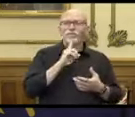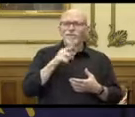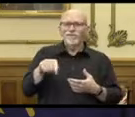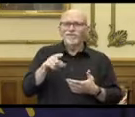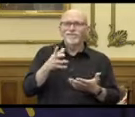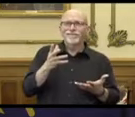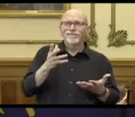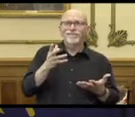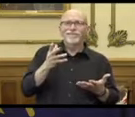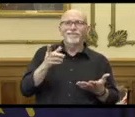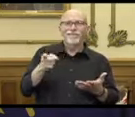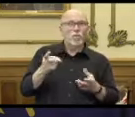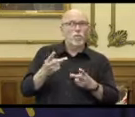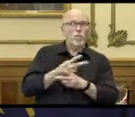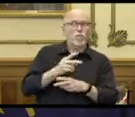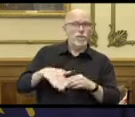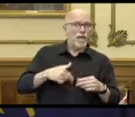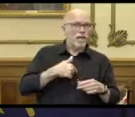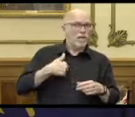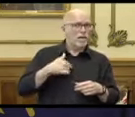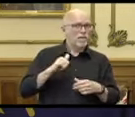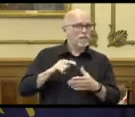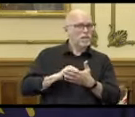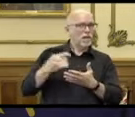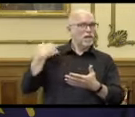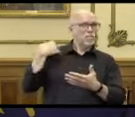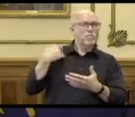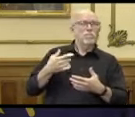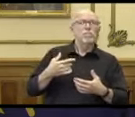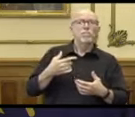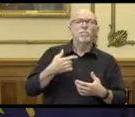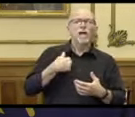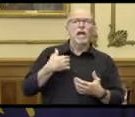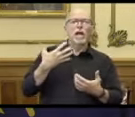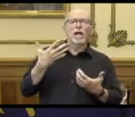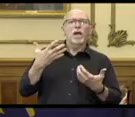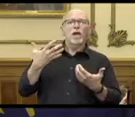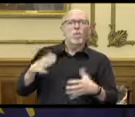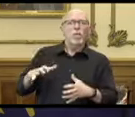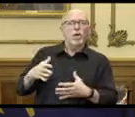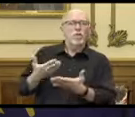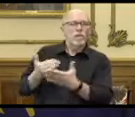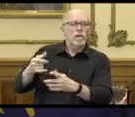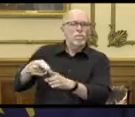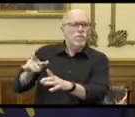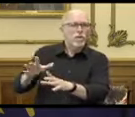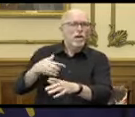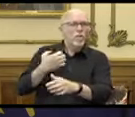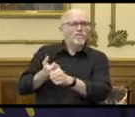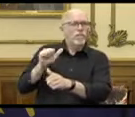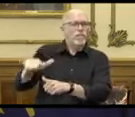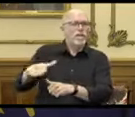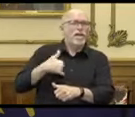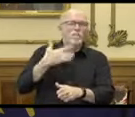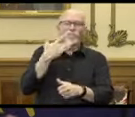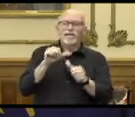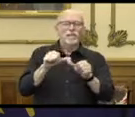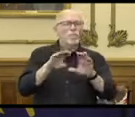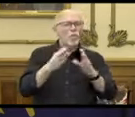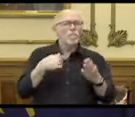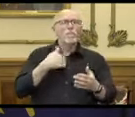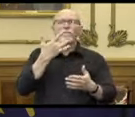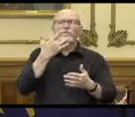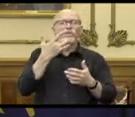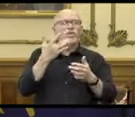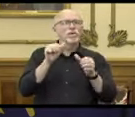little worse position as we are right now, I don't want to get there. I want to avoid that. I want to stay open. I want to continue